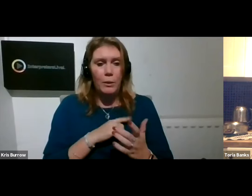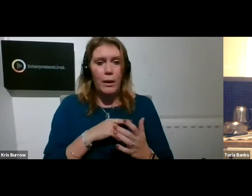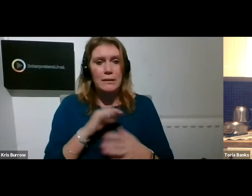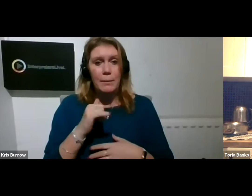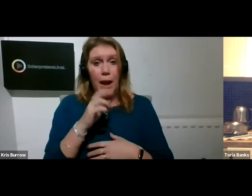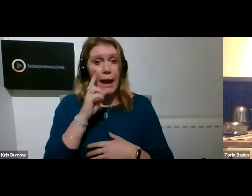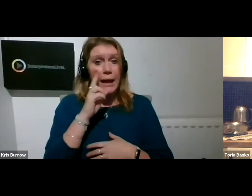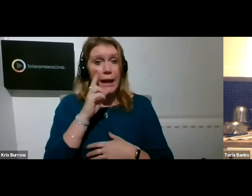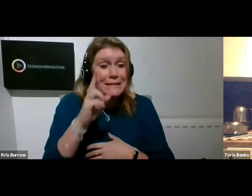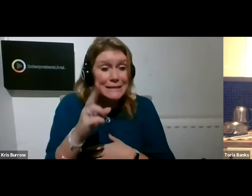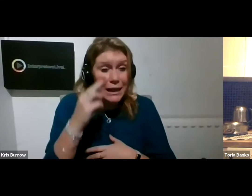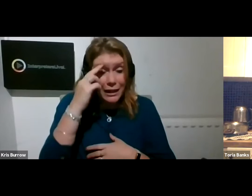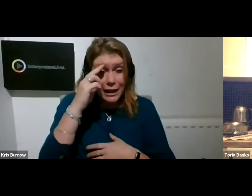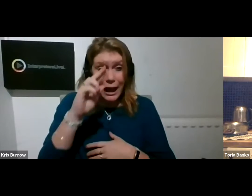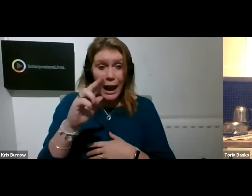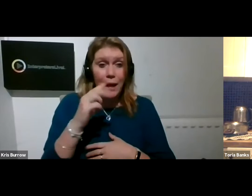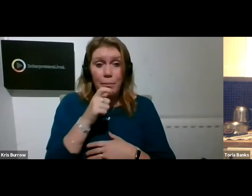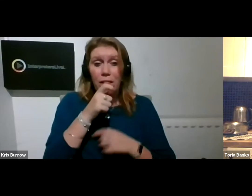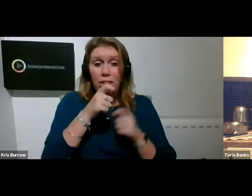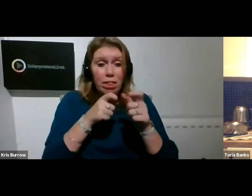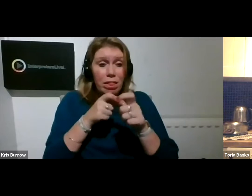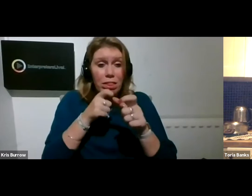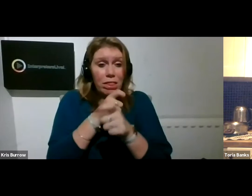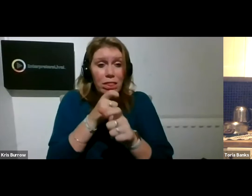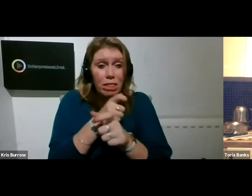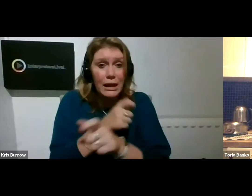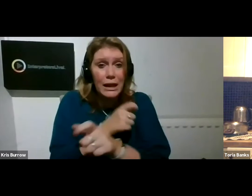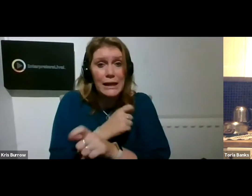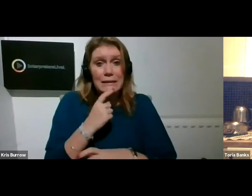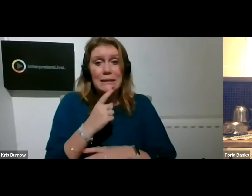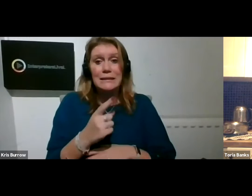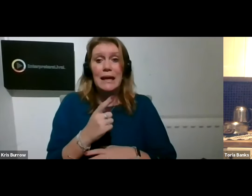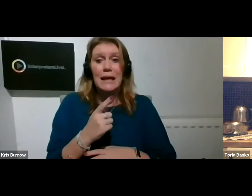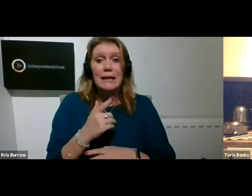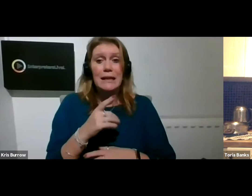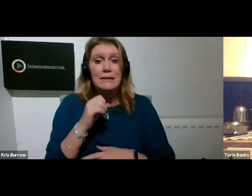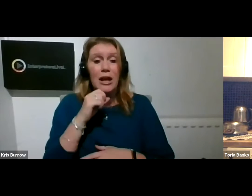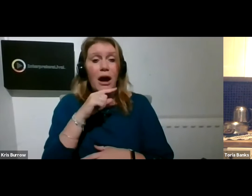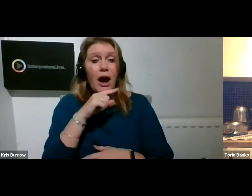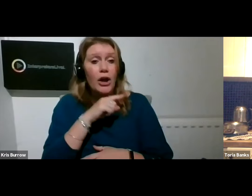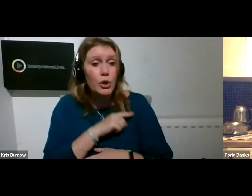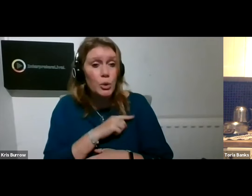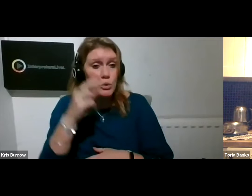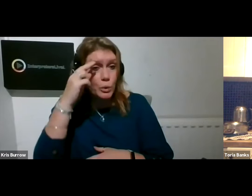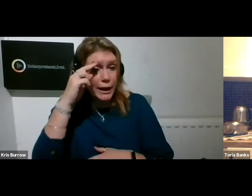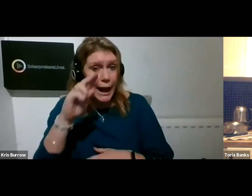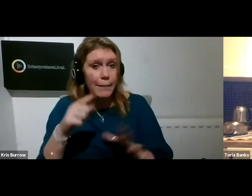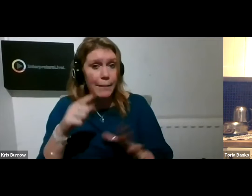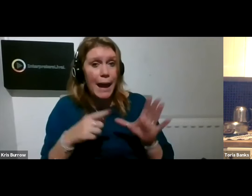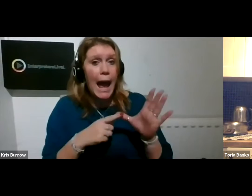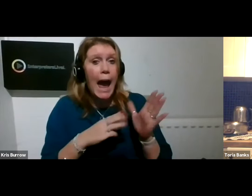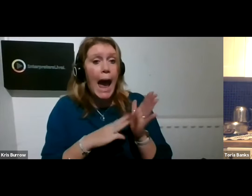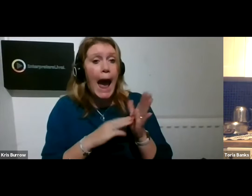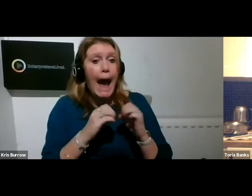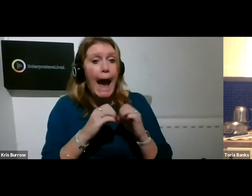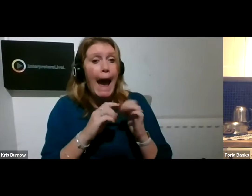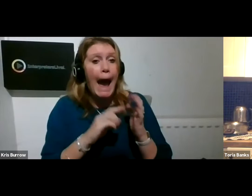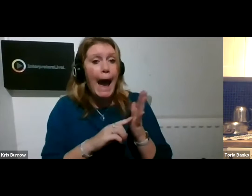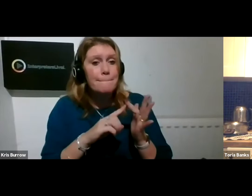okay. It's not a problem. It's an unusual name. But yeah, so Amble Scoos and myself